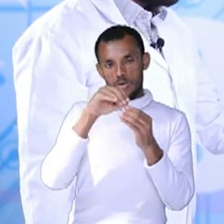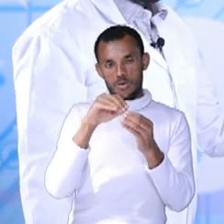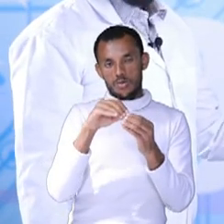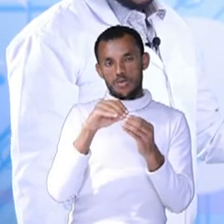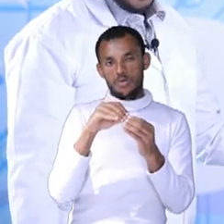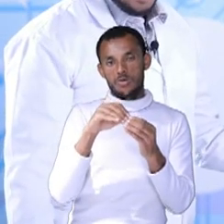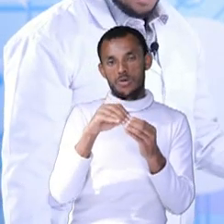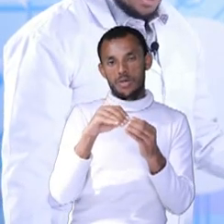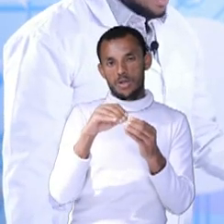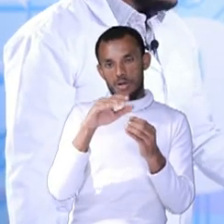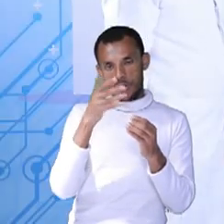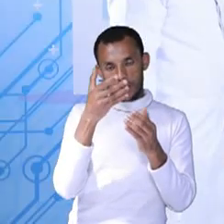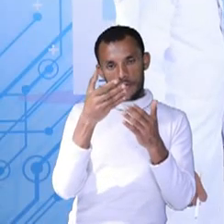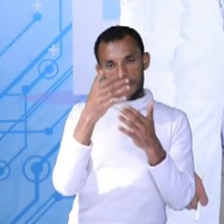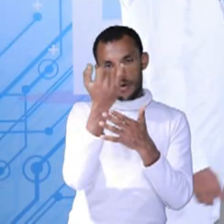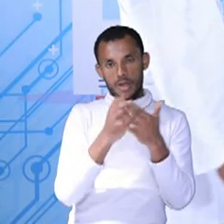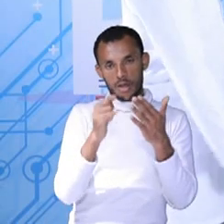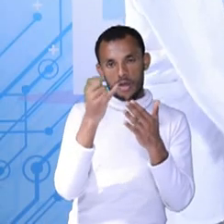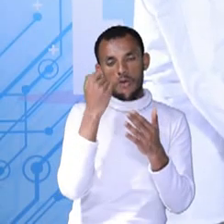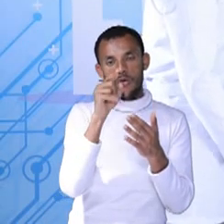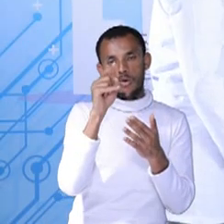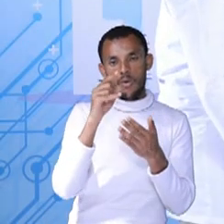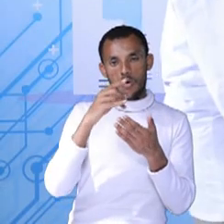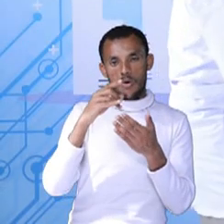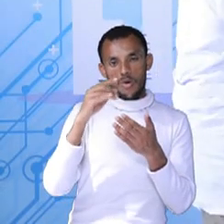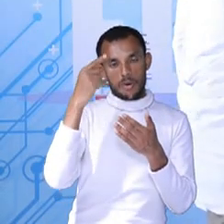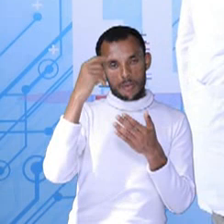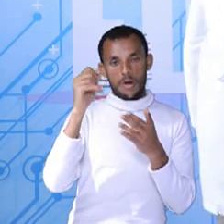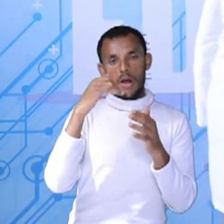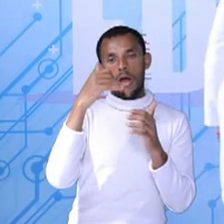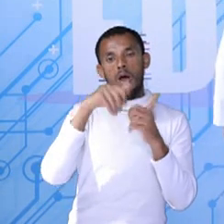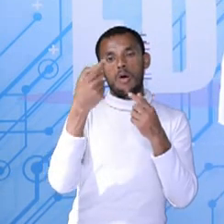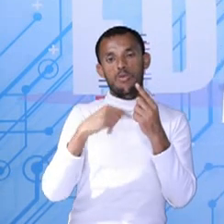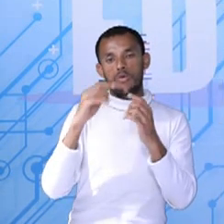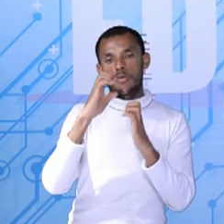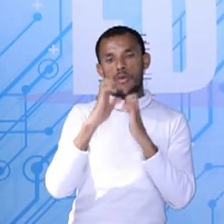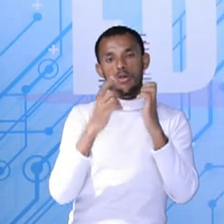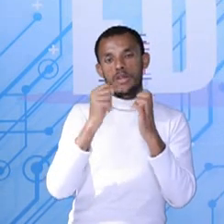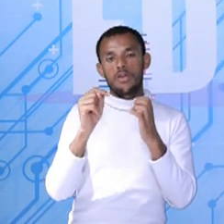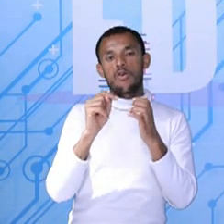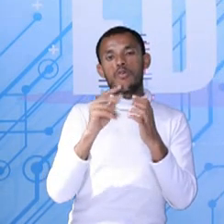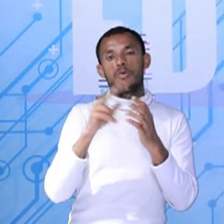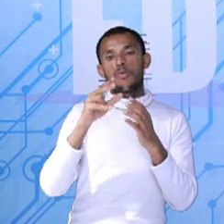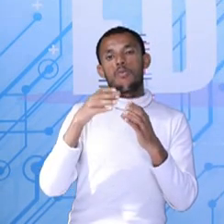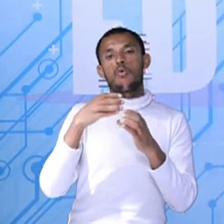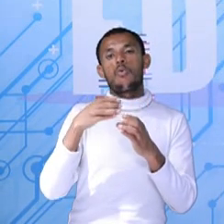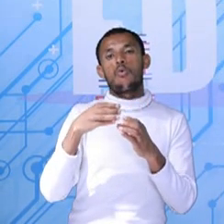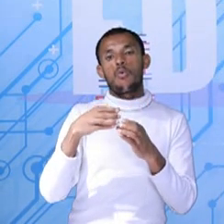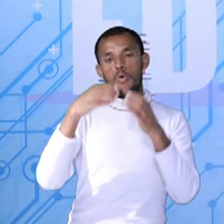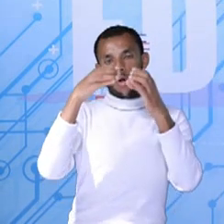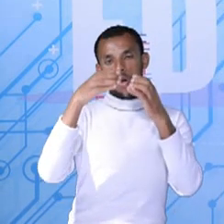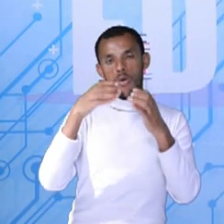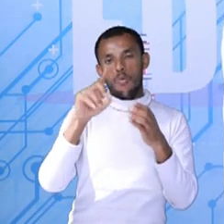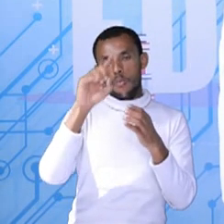figure. It's a conical figure. If you remember how to evaluate the volume of a cone, it is 1